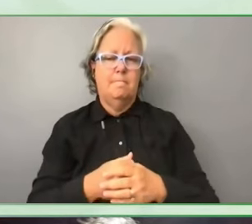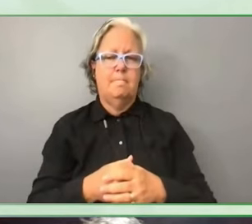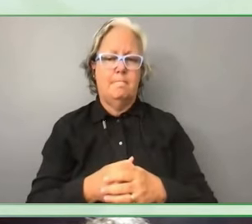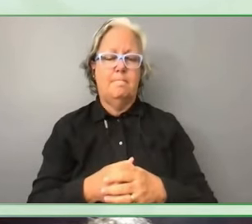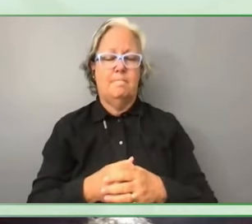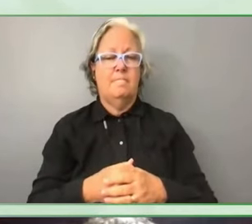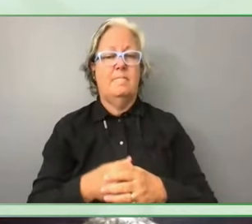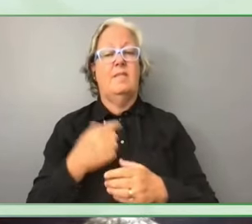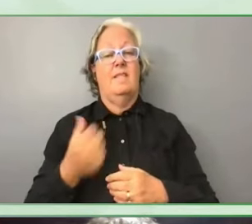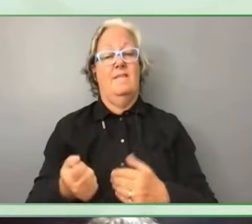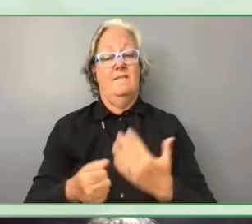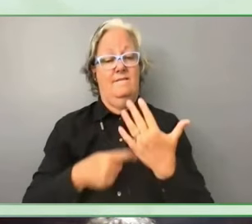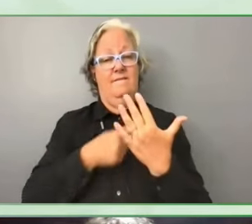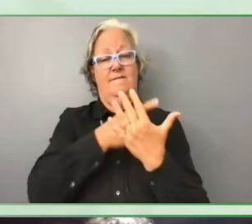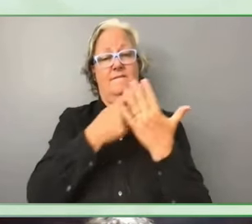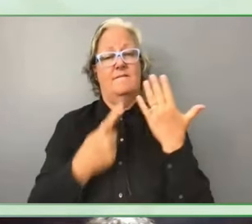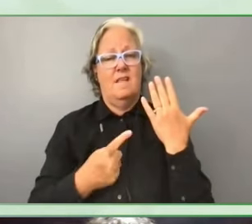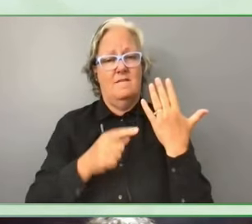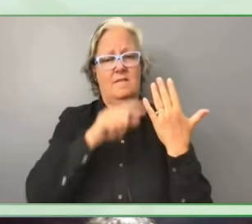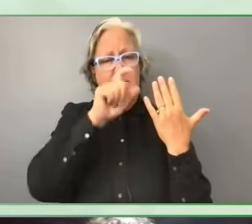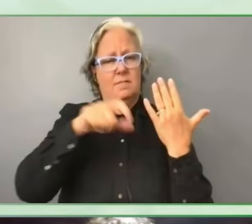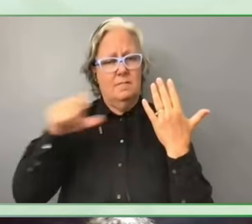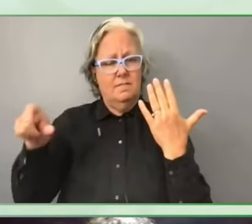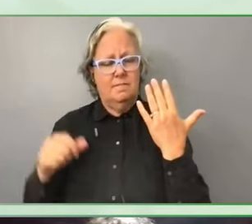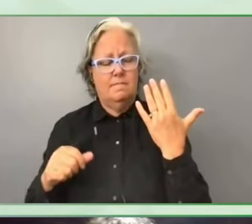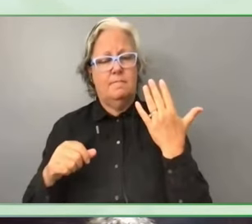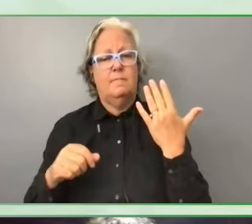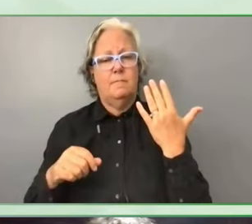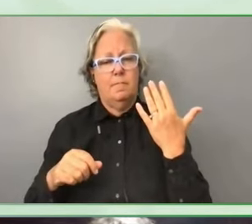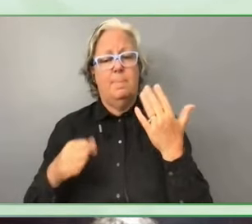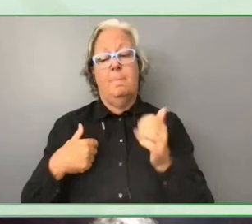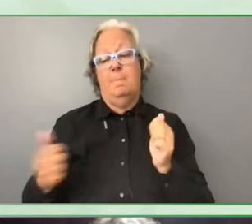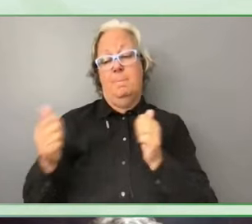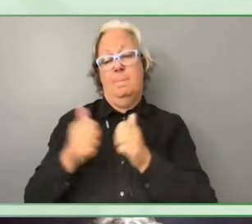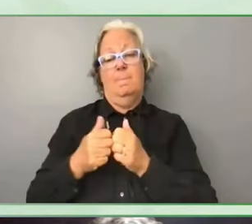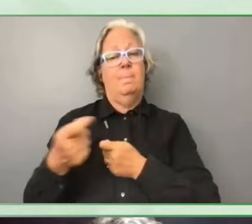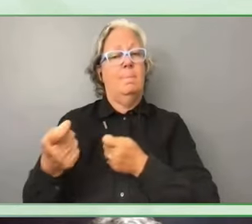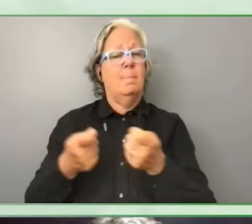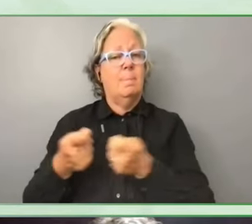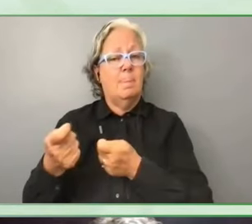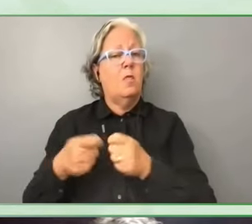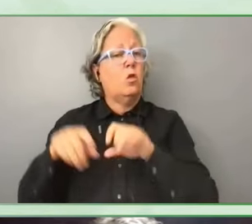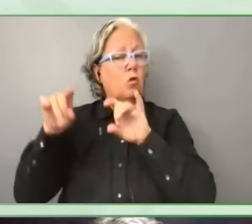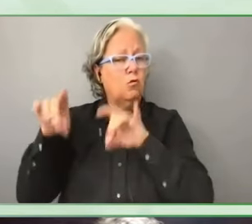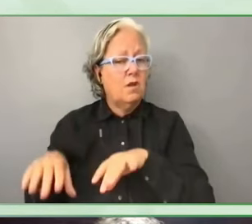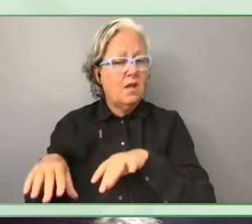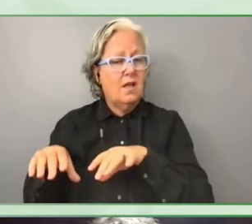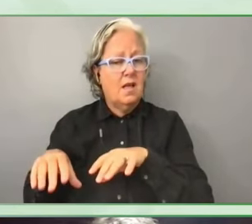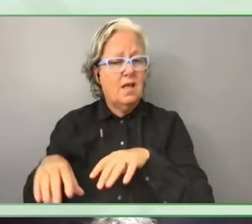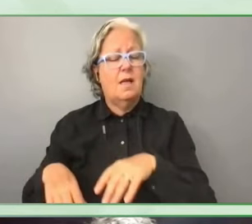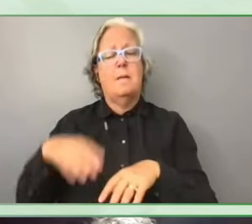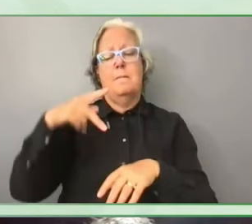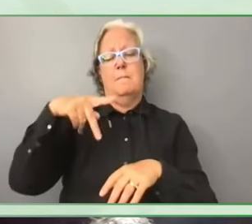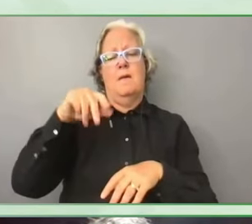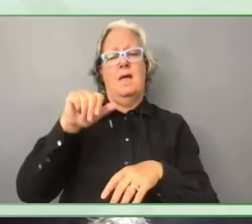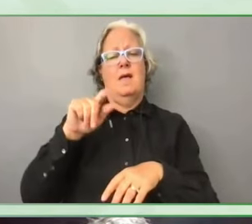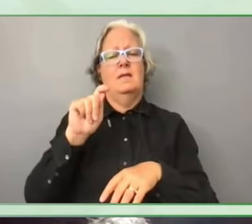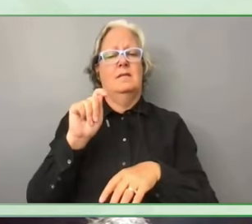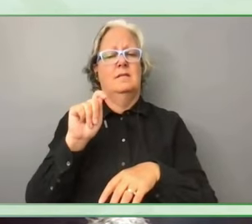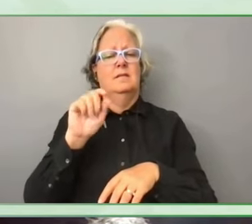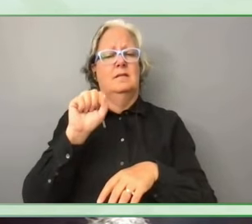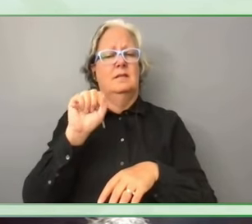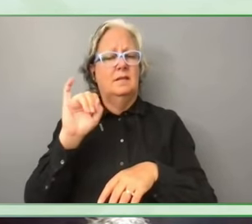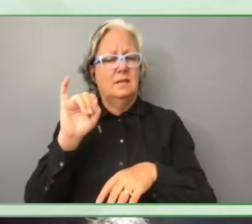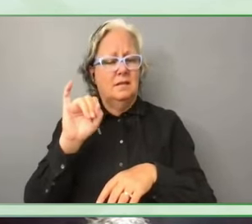five panelists and my co-moderator in Australia, Patsie FRAWLEY. You will